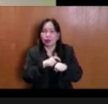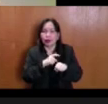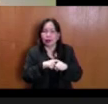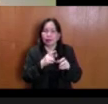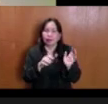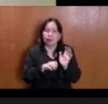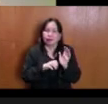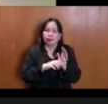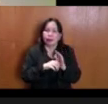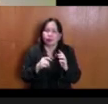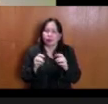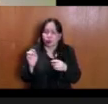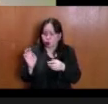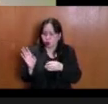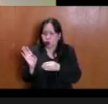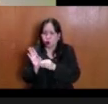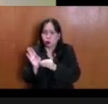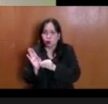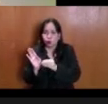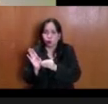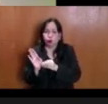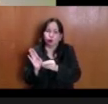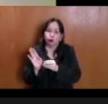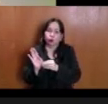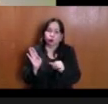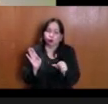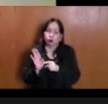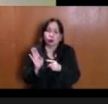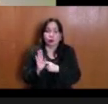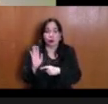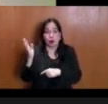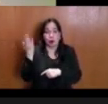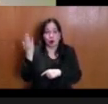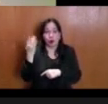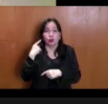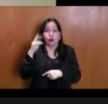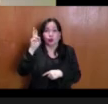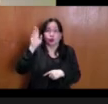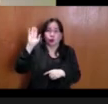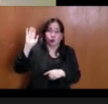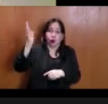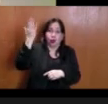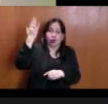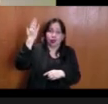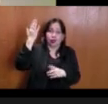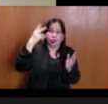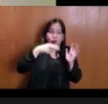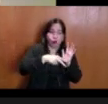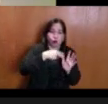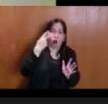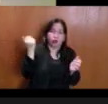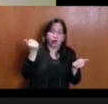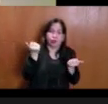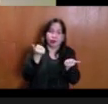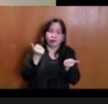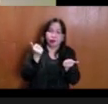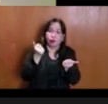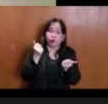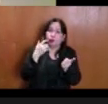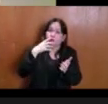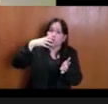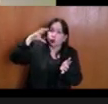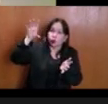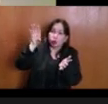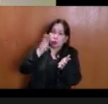to charge the batteries? It should be the daytime. So we have solar. So we have to double our development, our solar